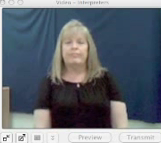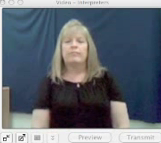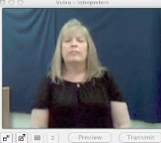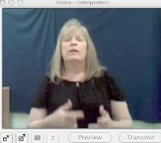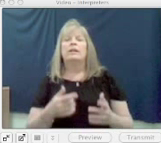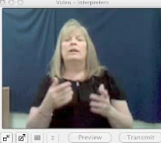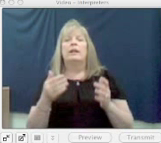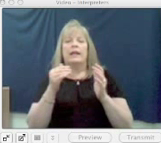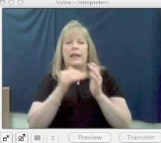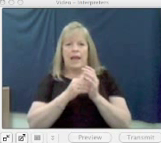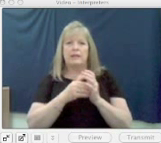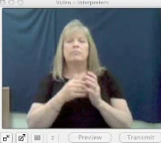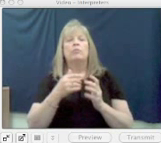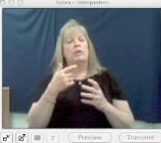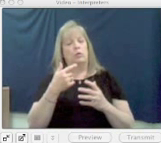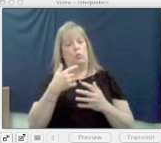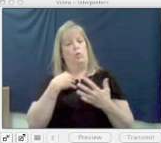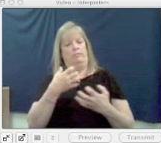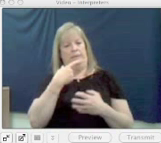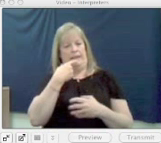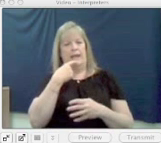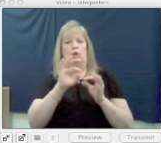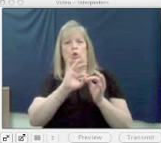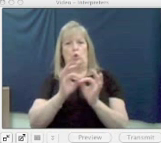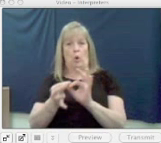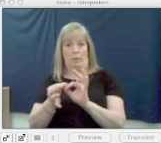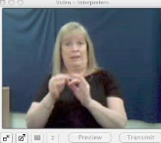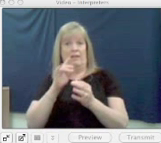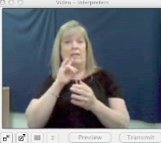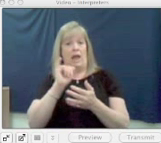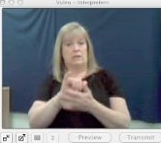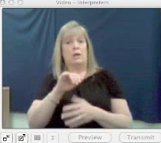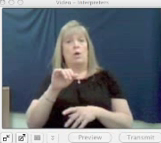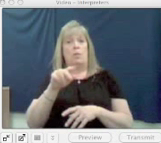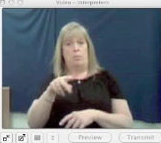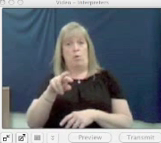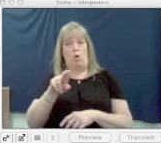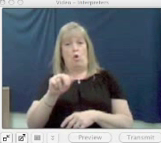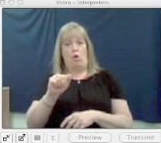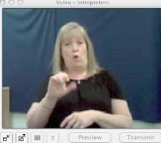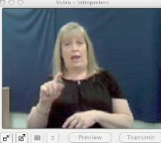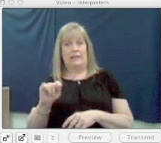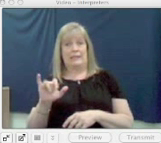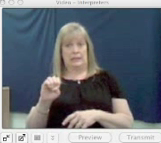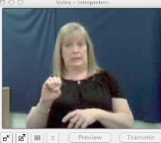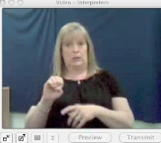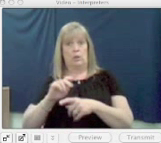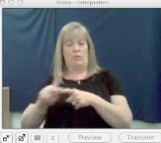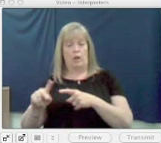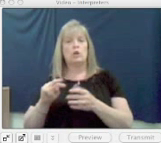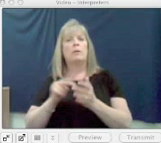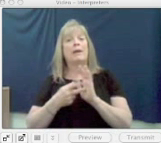Again, to say that interpreting is a practice profession is to suggest that relationships matter,